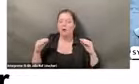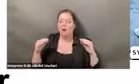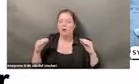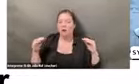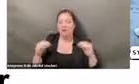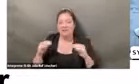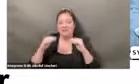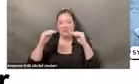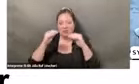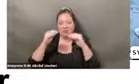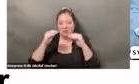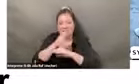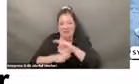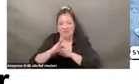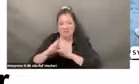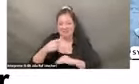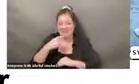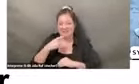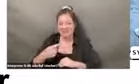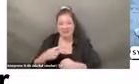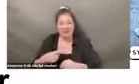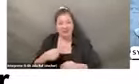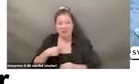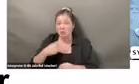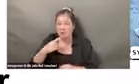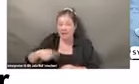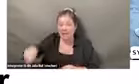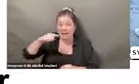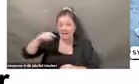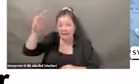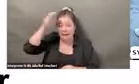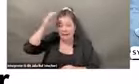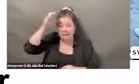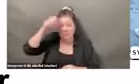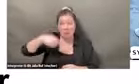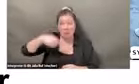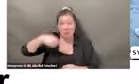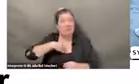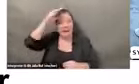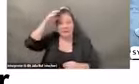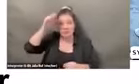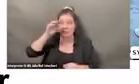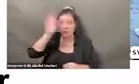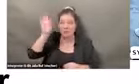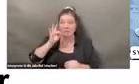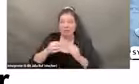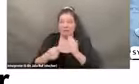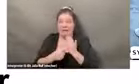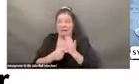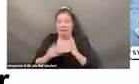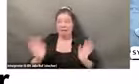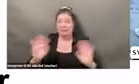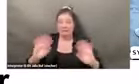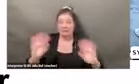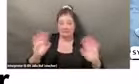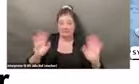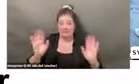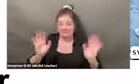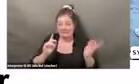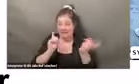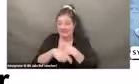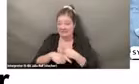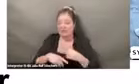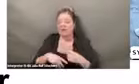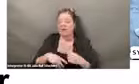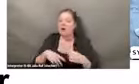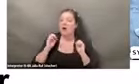don't tell people that we are experts, because then we get technical questions. But that's not the idea. If you have technical questions, by all means, go to the